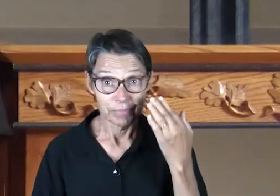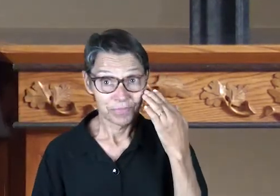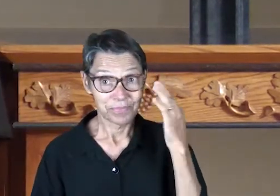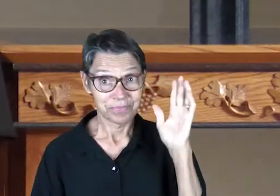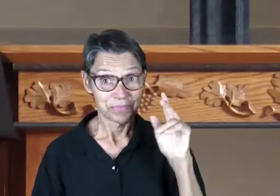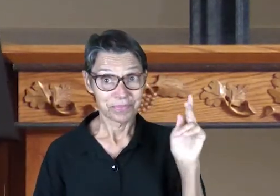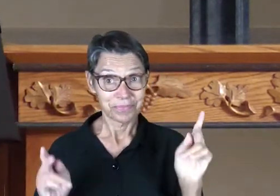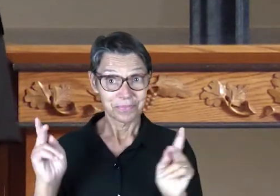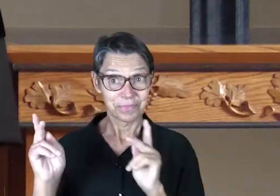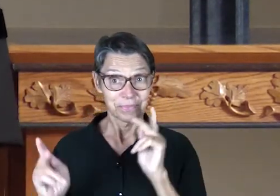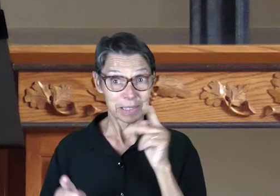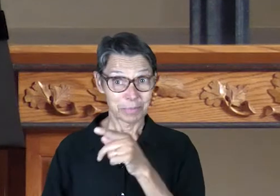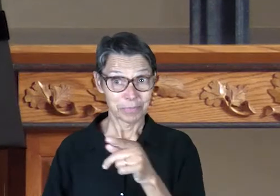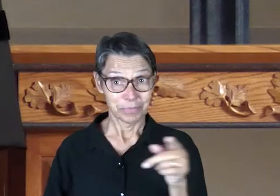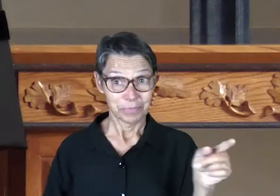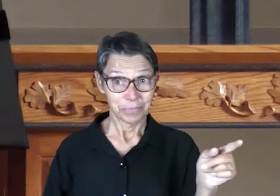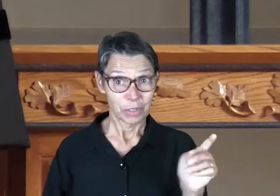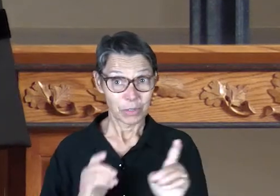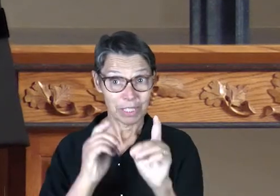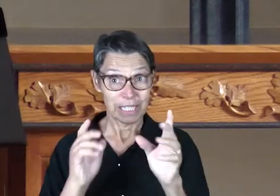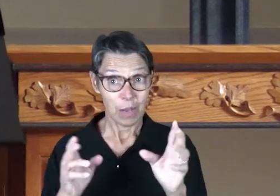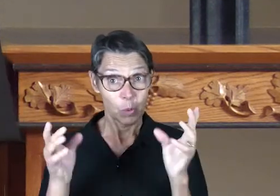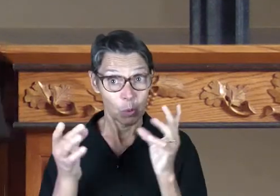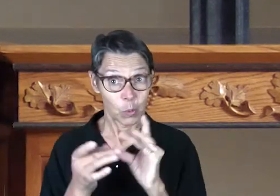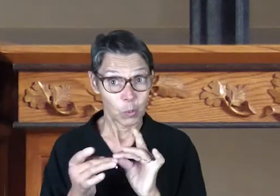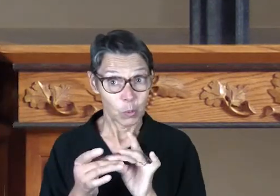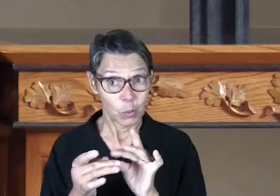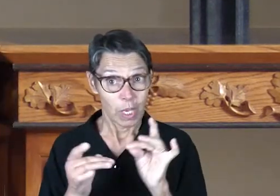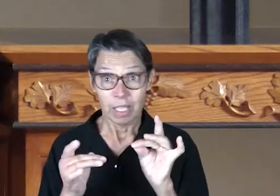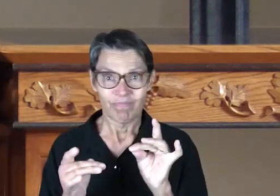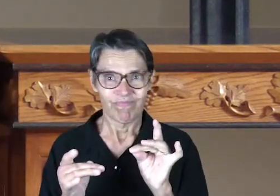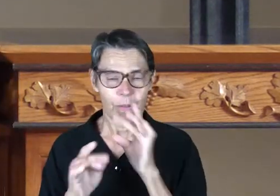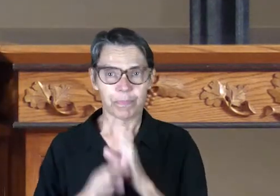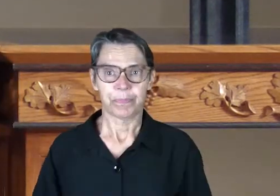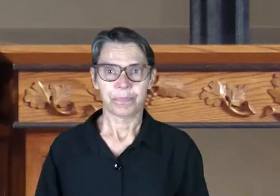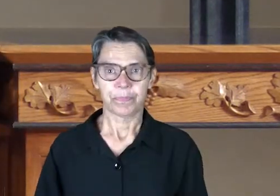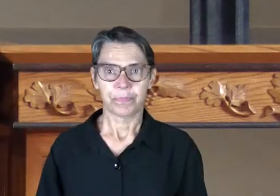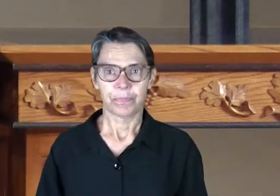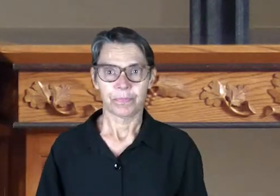And just like human beings, they are silent.